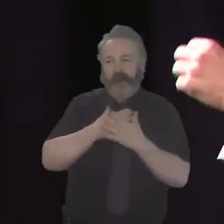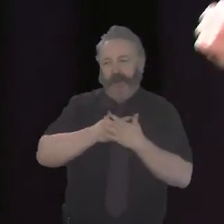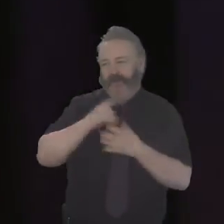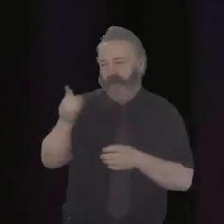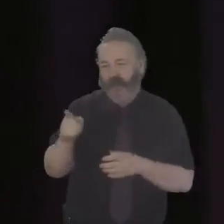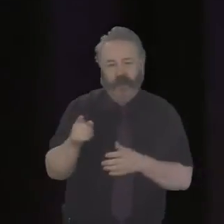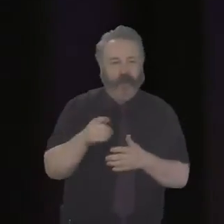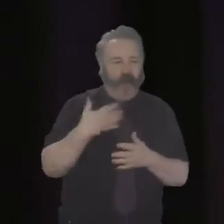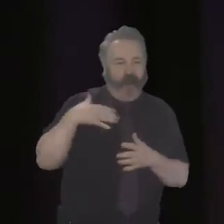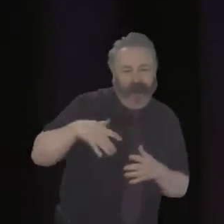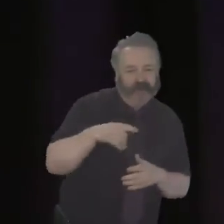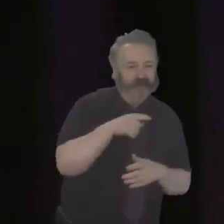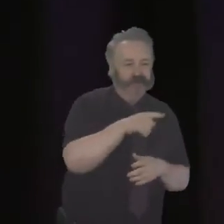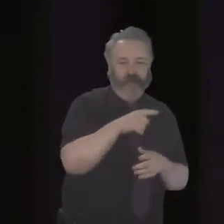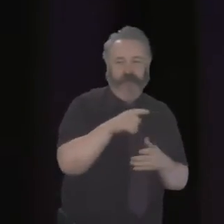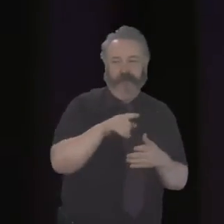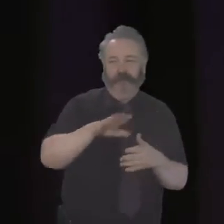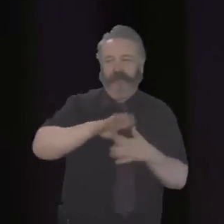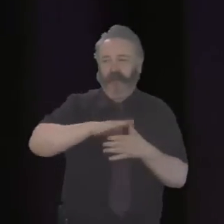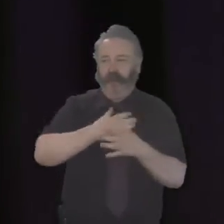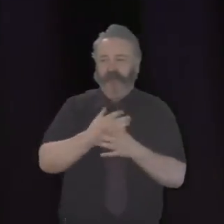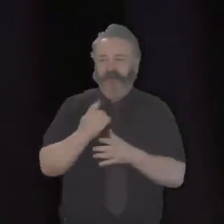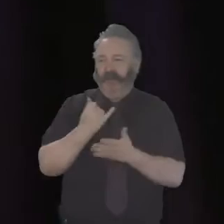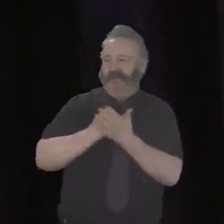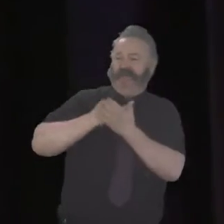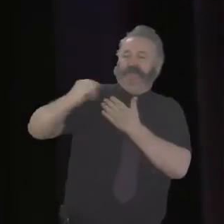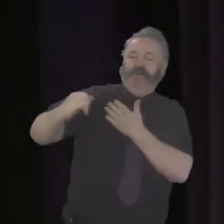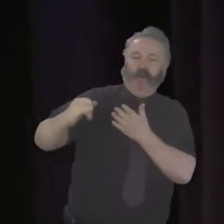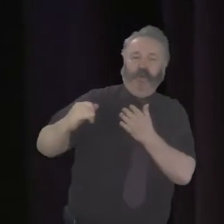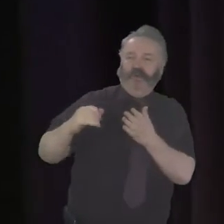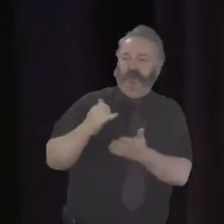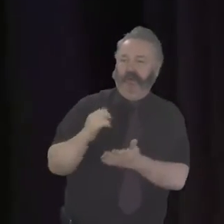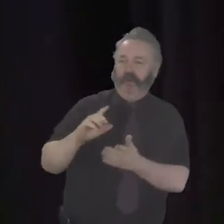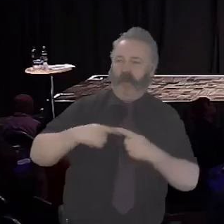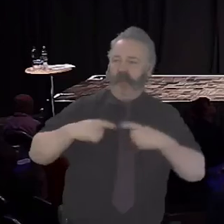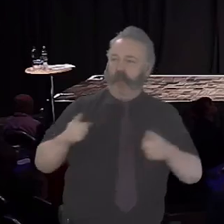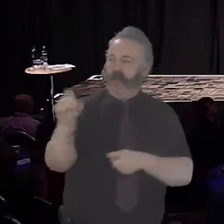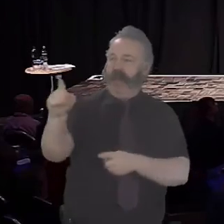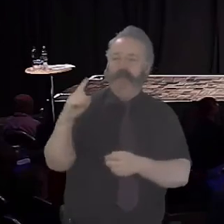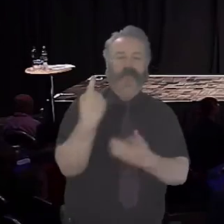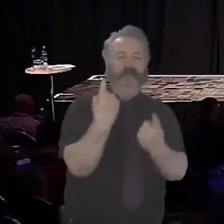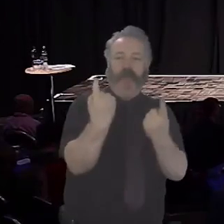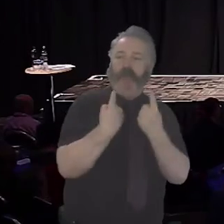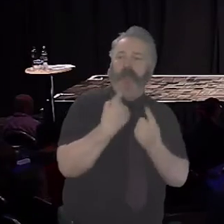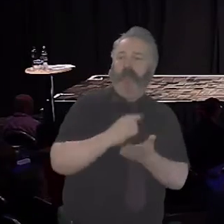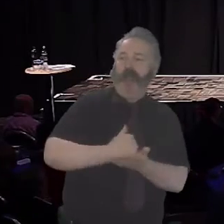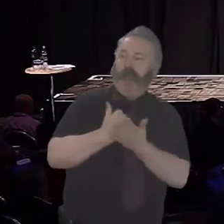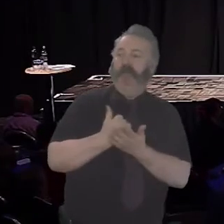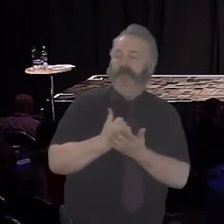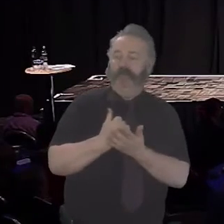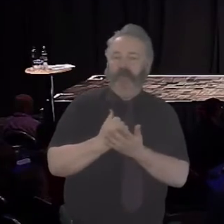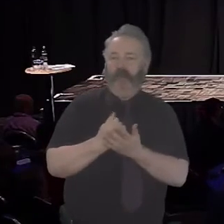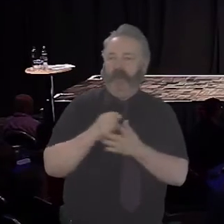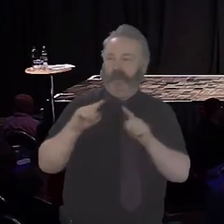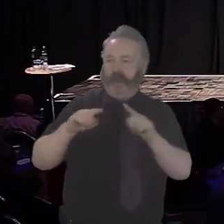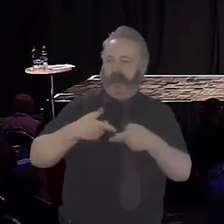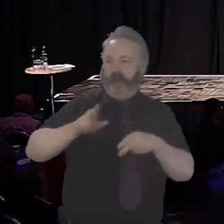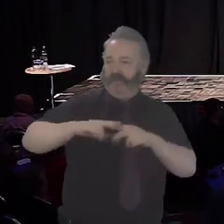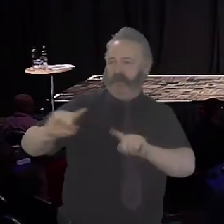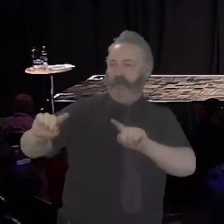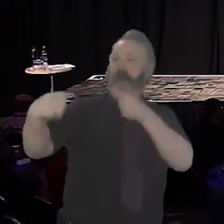affected because you don't give them the chance to be there for you you know whatever you achieve